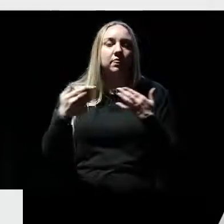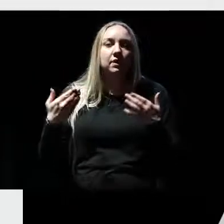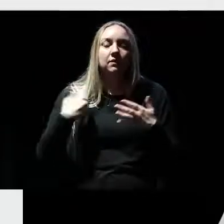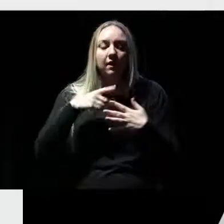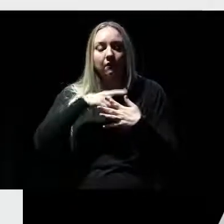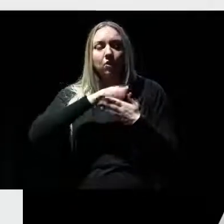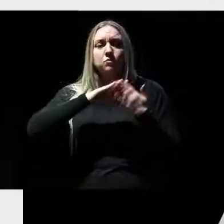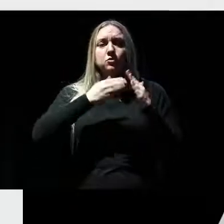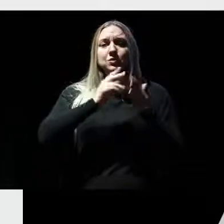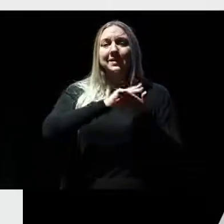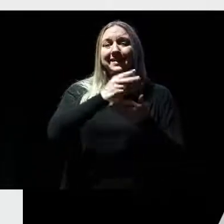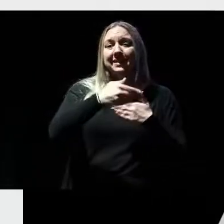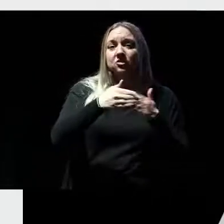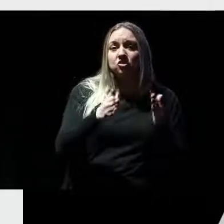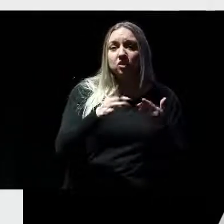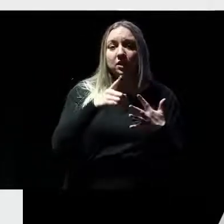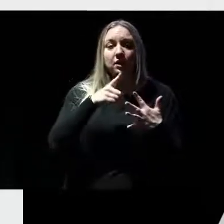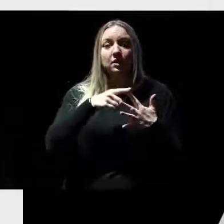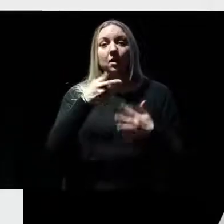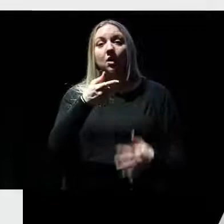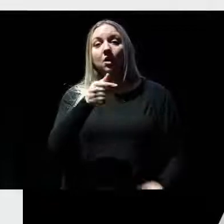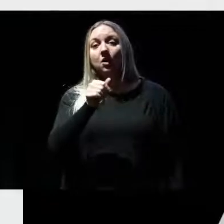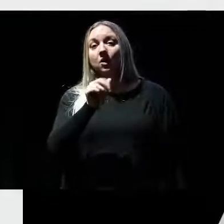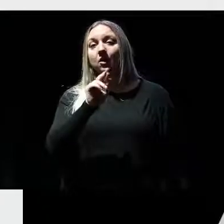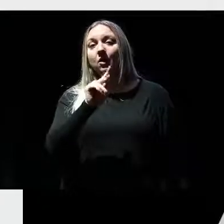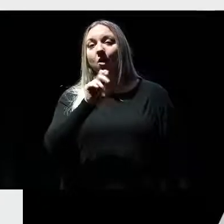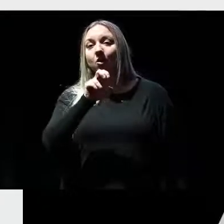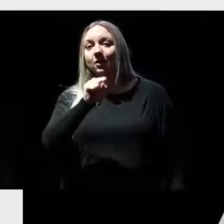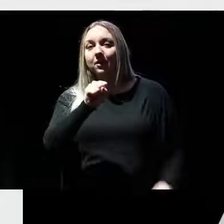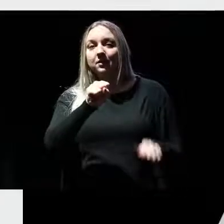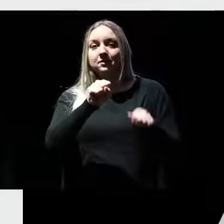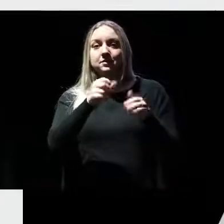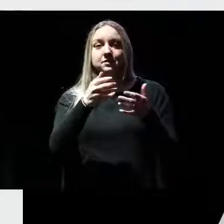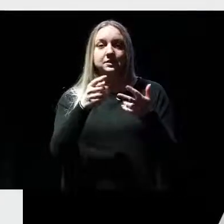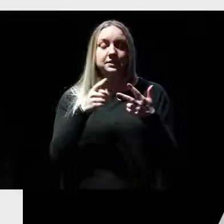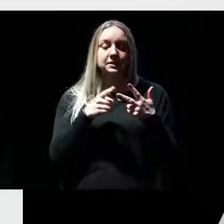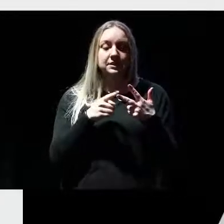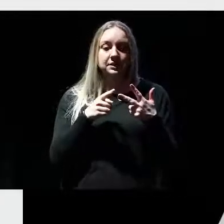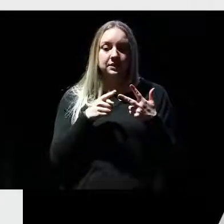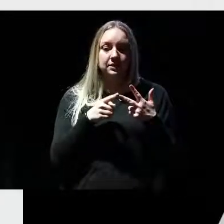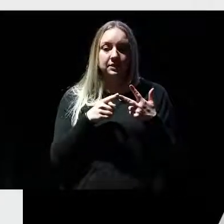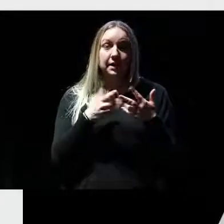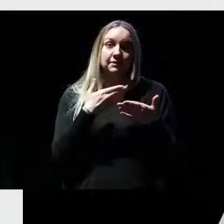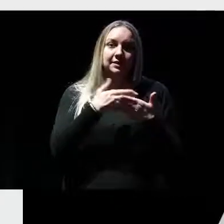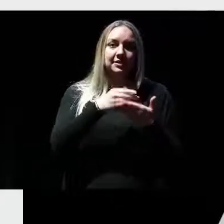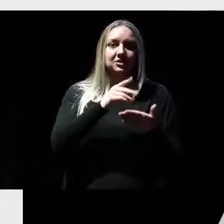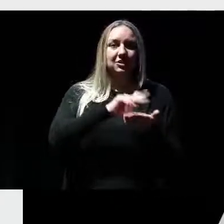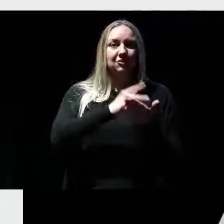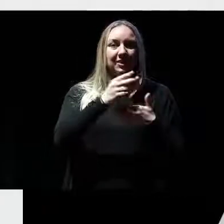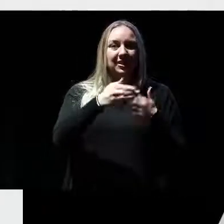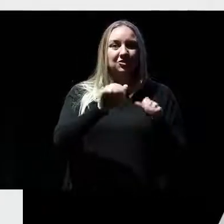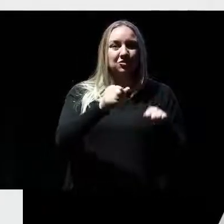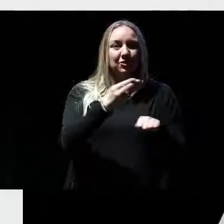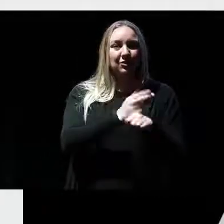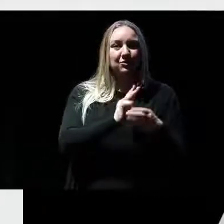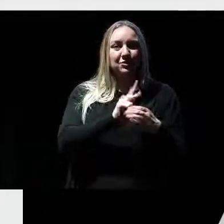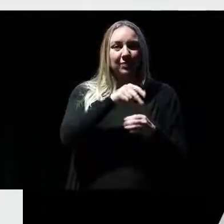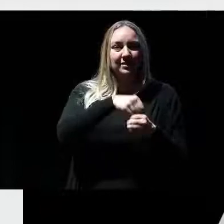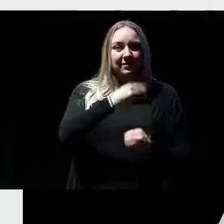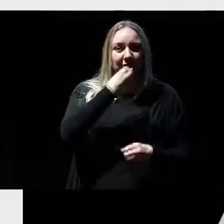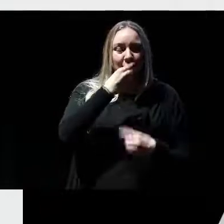kitchen, large community gardens, area right outside of the kitchen, outdoor eating area shaded